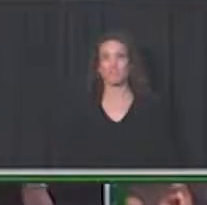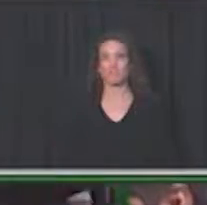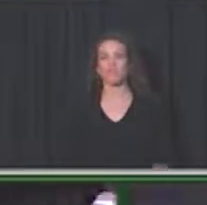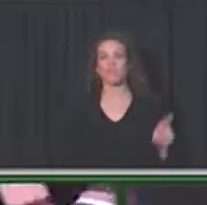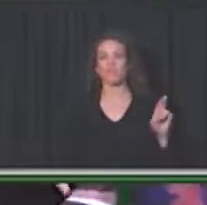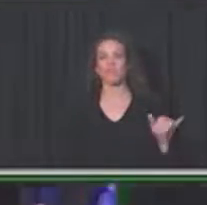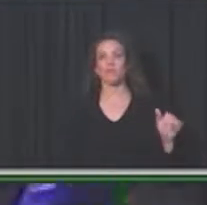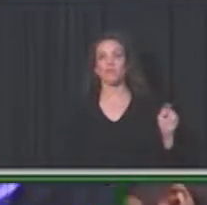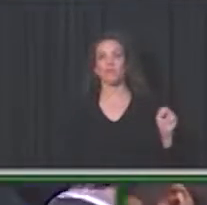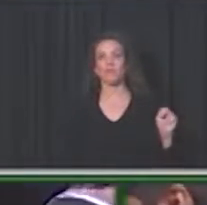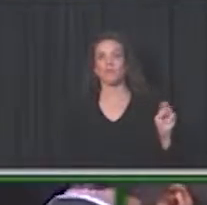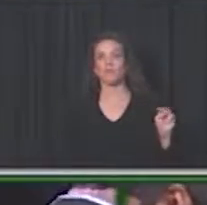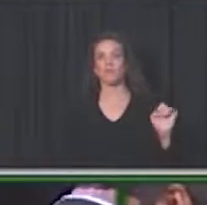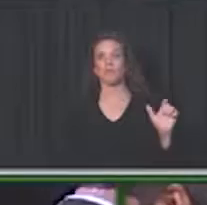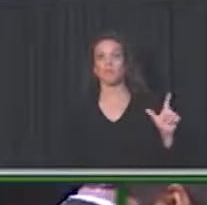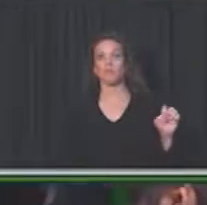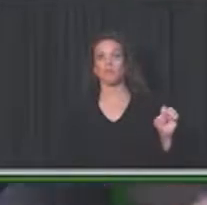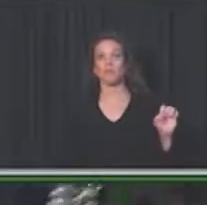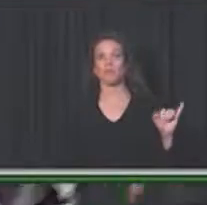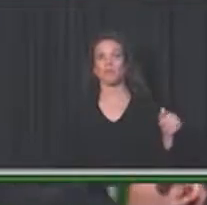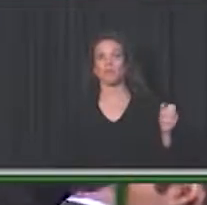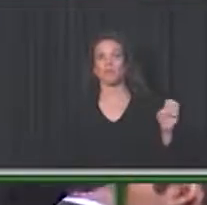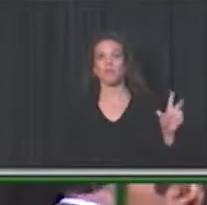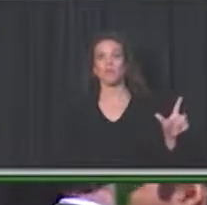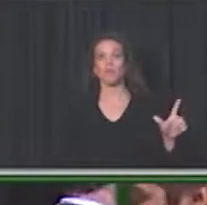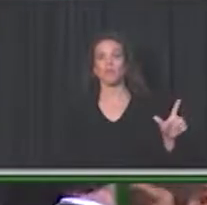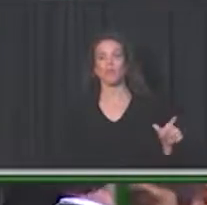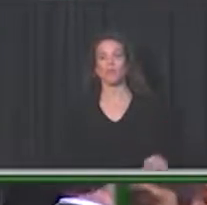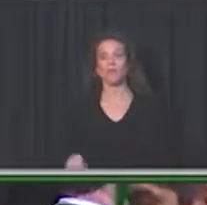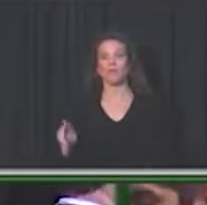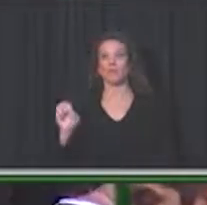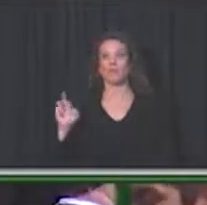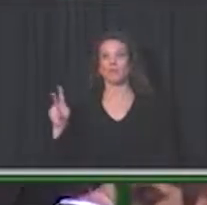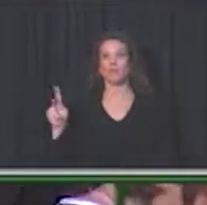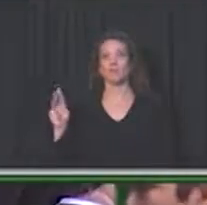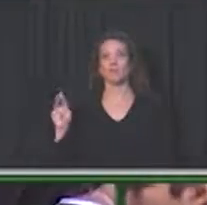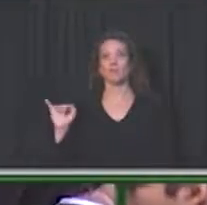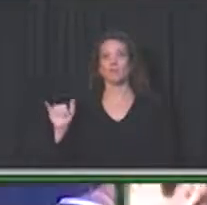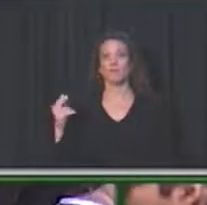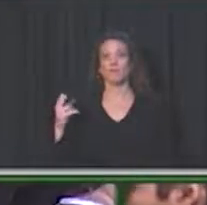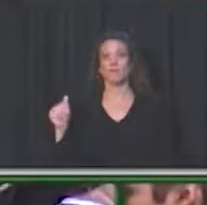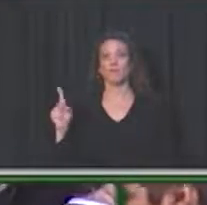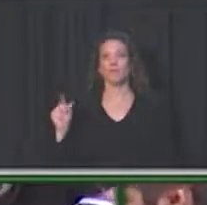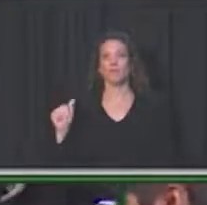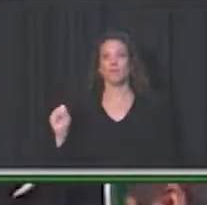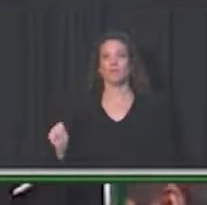Brian Michael Jewell. Mark Mijares.